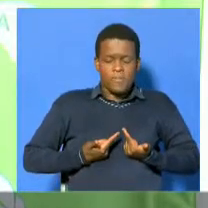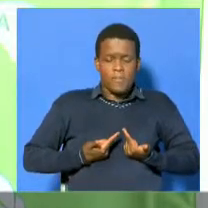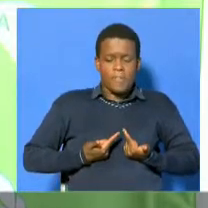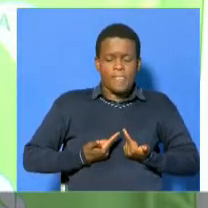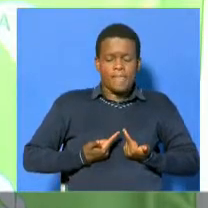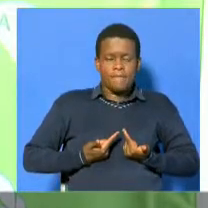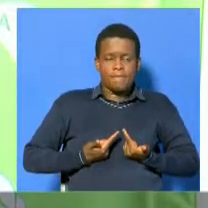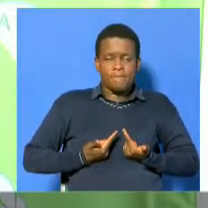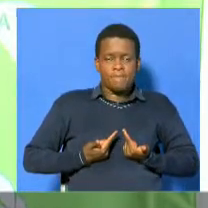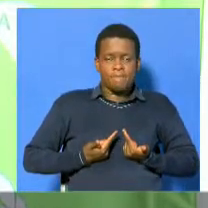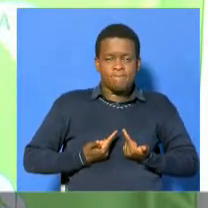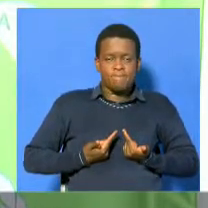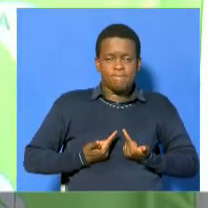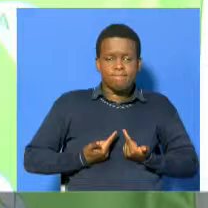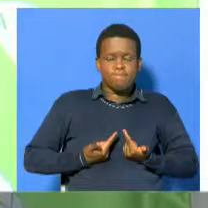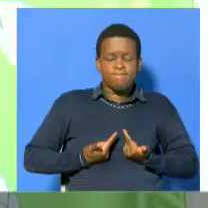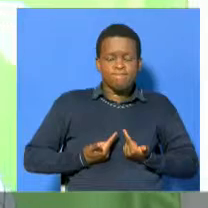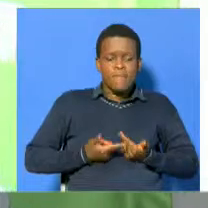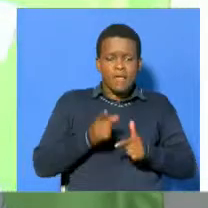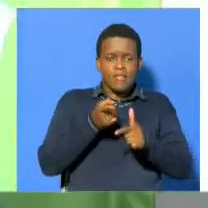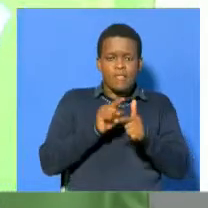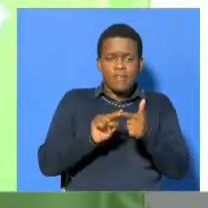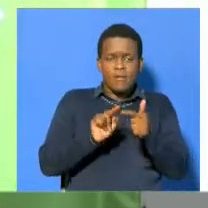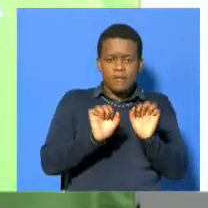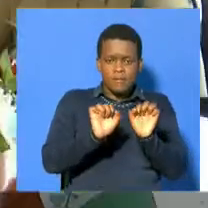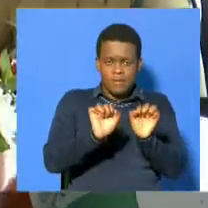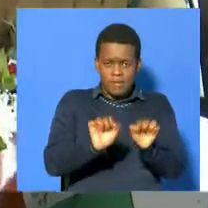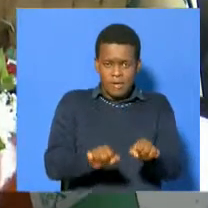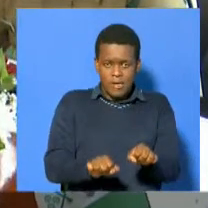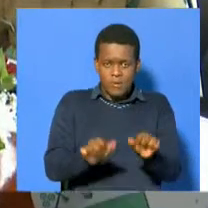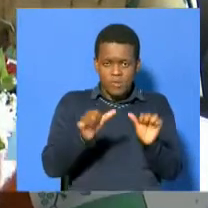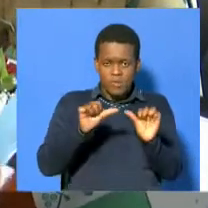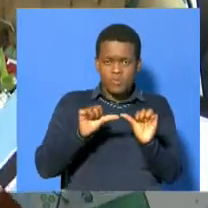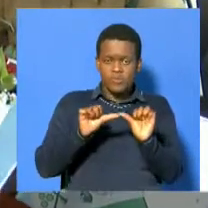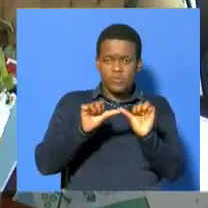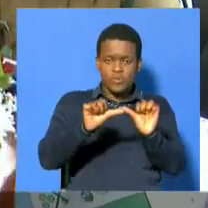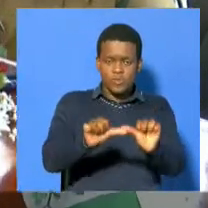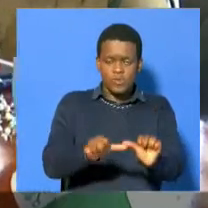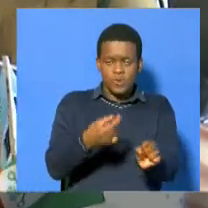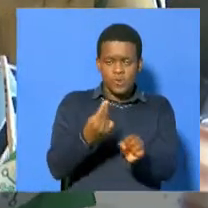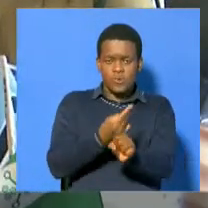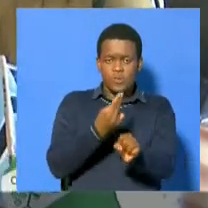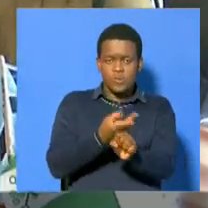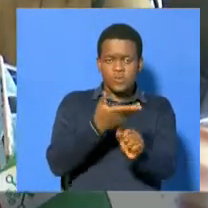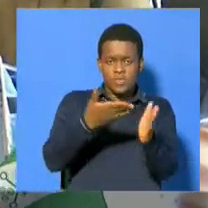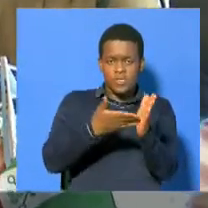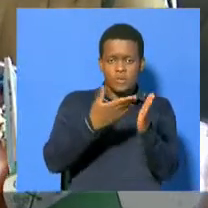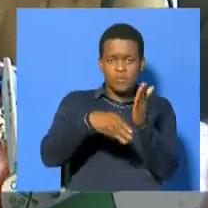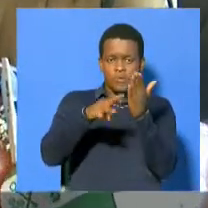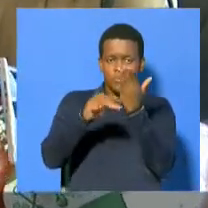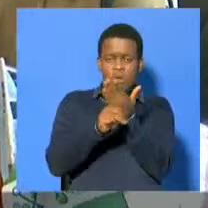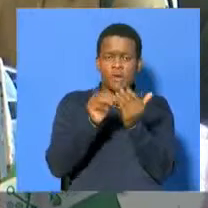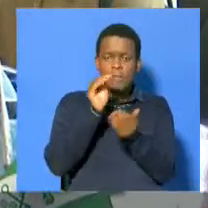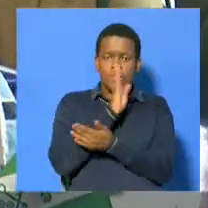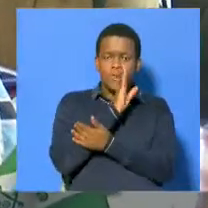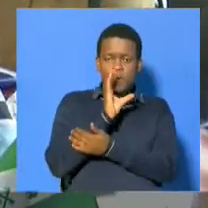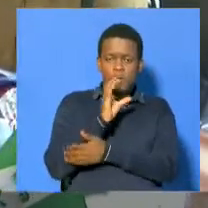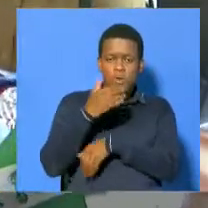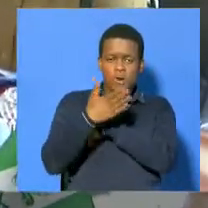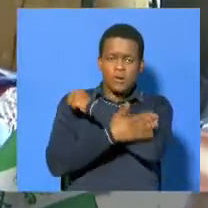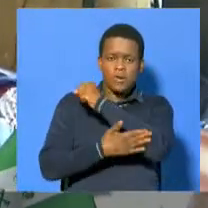there to take advantage and benefit from the programs. Because indeed, the country needs everyone